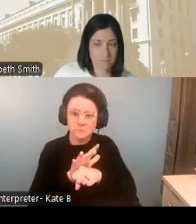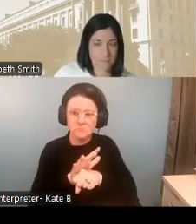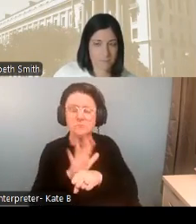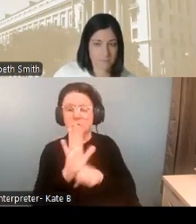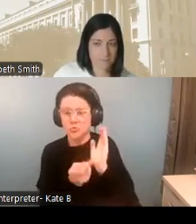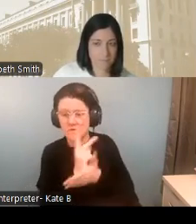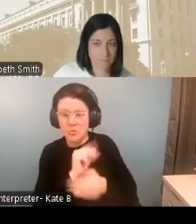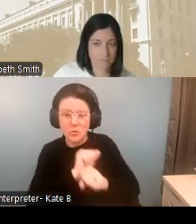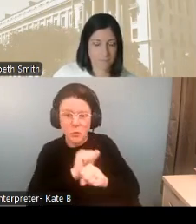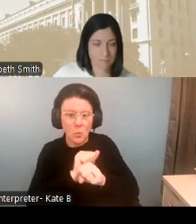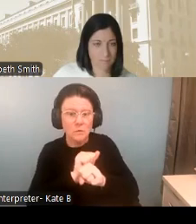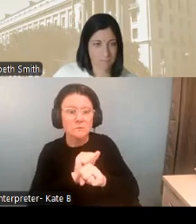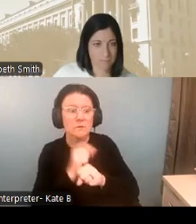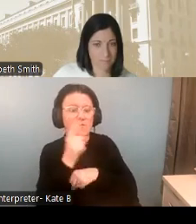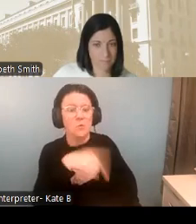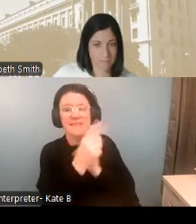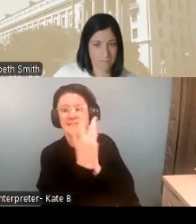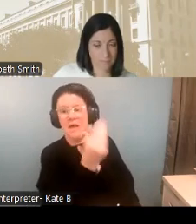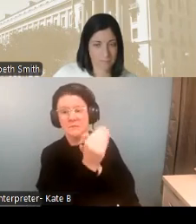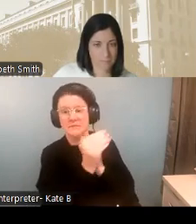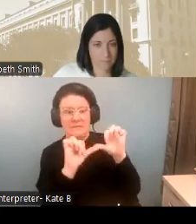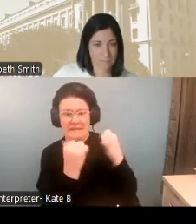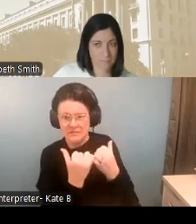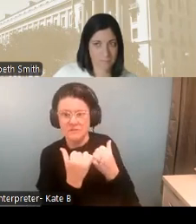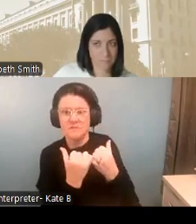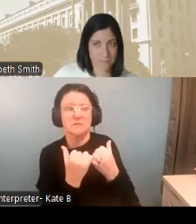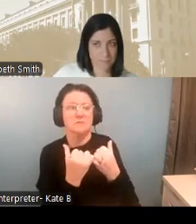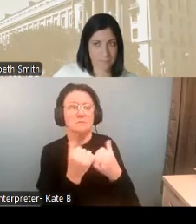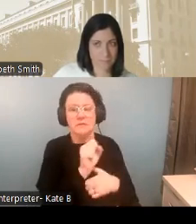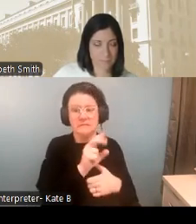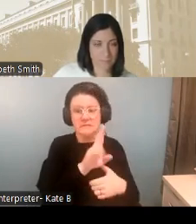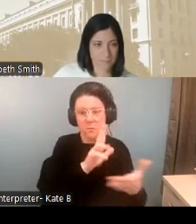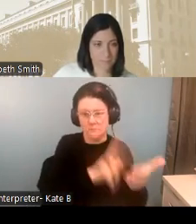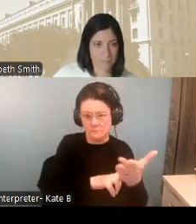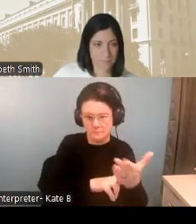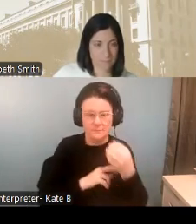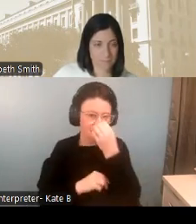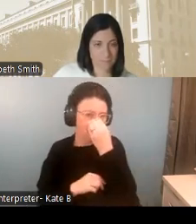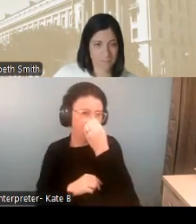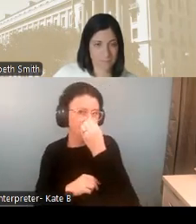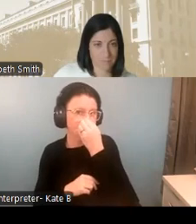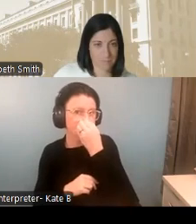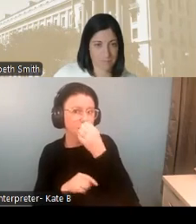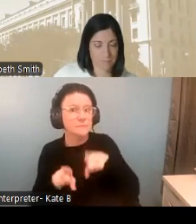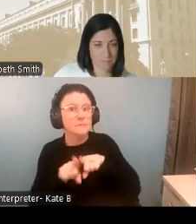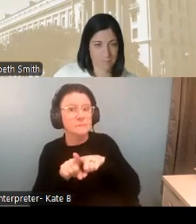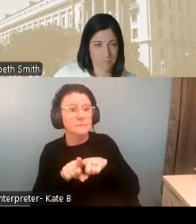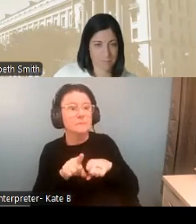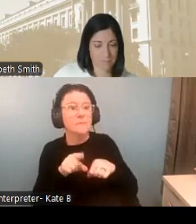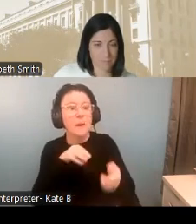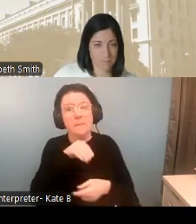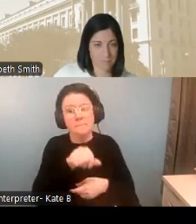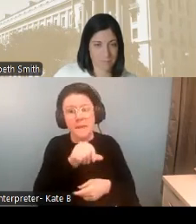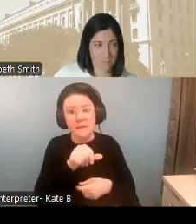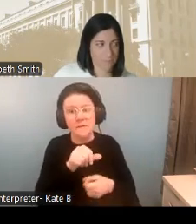reviewing the work of these outside entities, partners, and subrecipients. We are going to look at support for payments. So